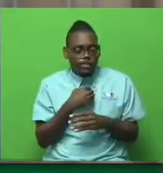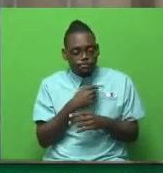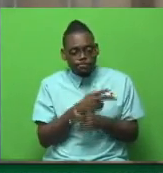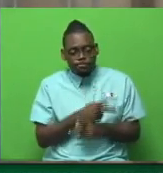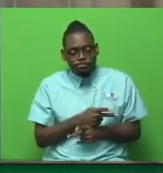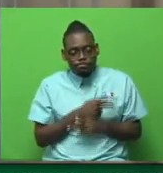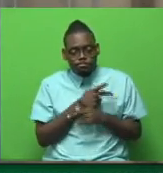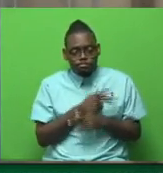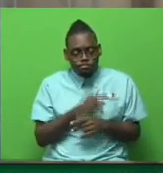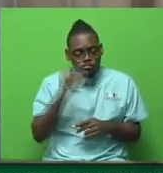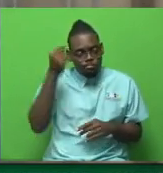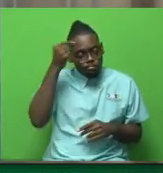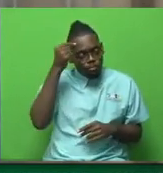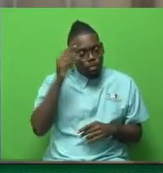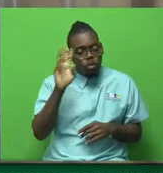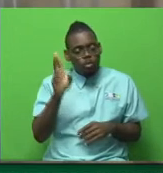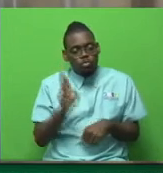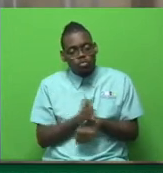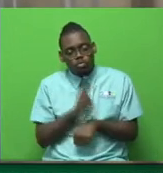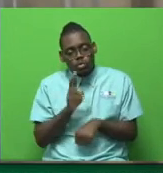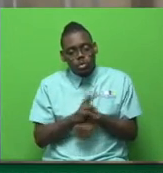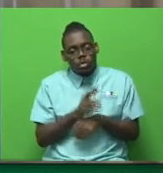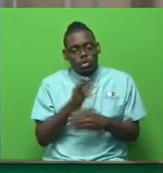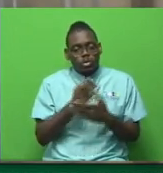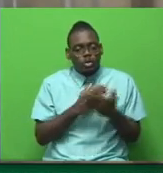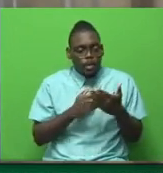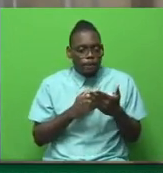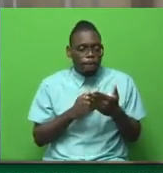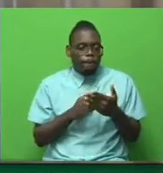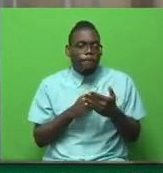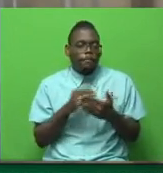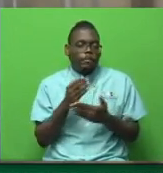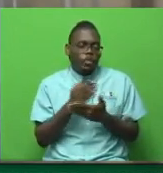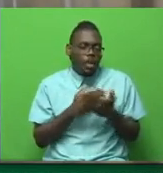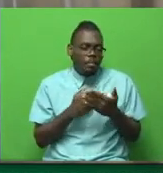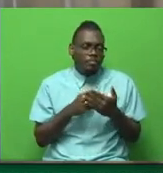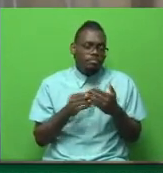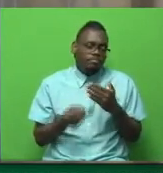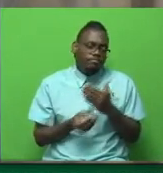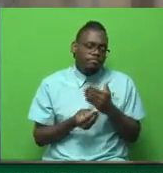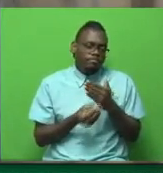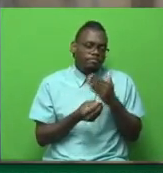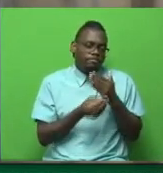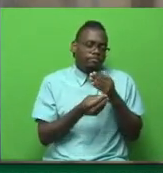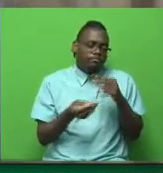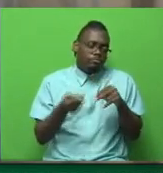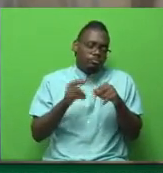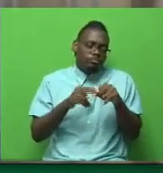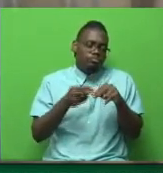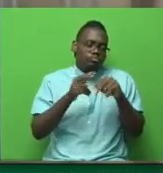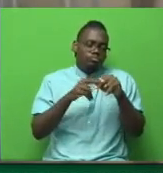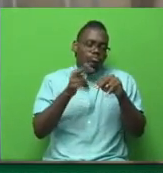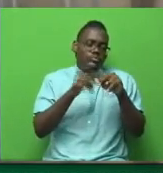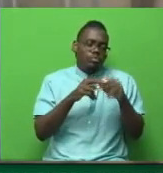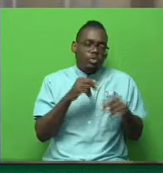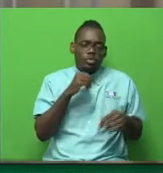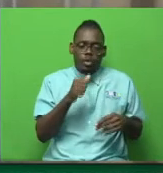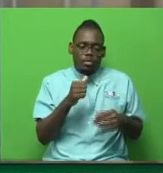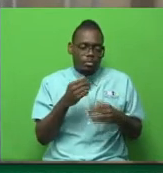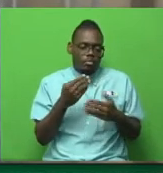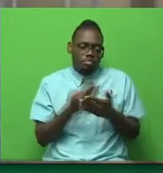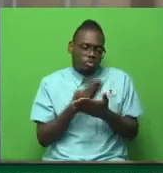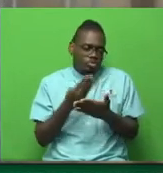some of that saving some of that additional income that he got that he didn't budget for to Rally